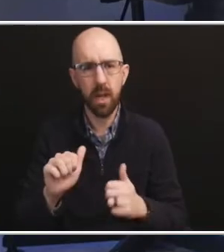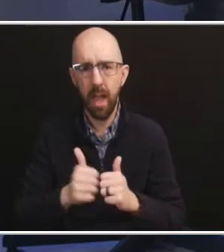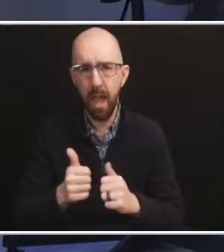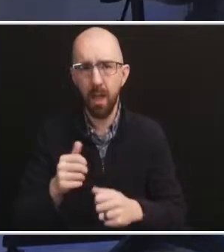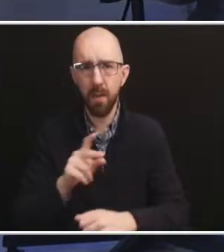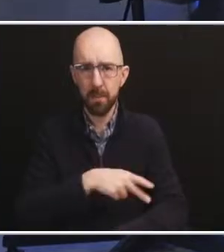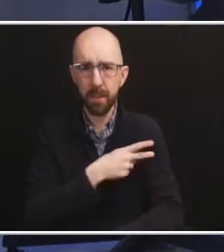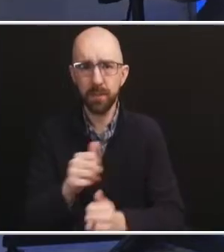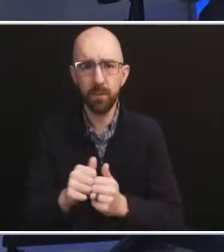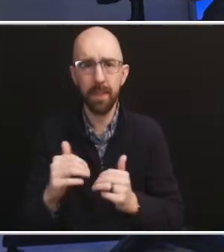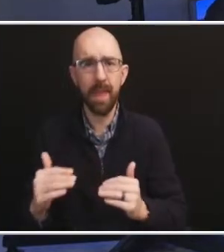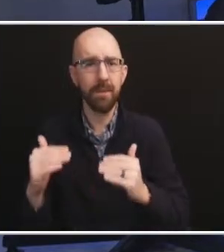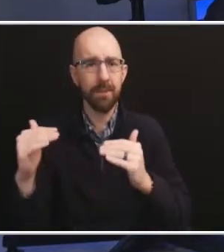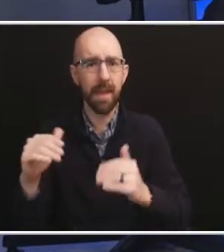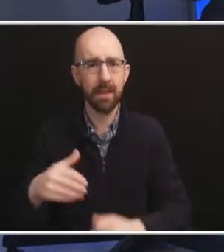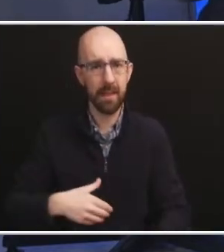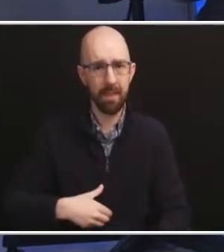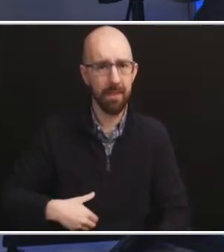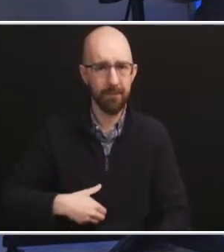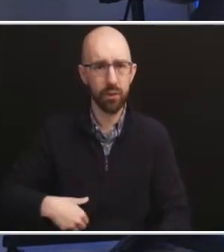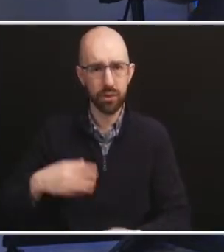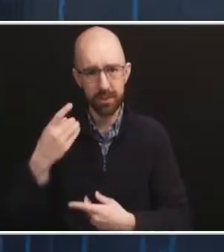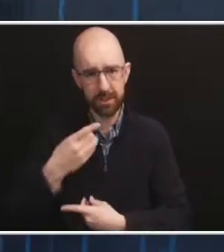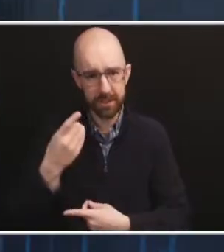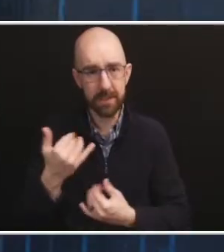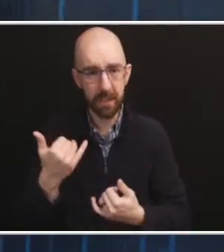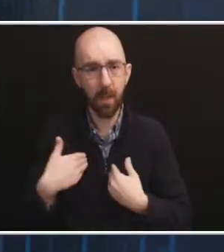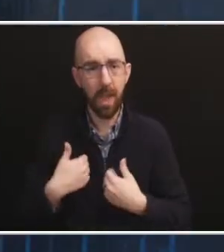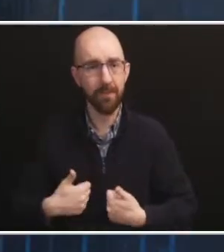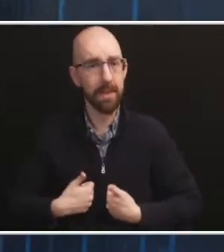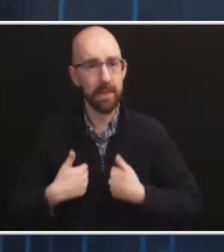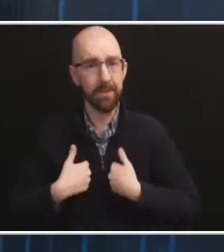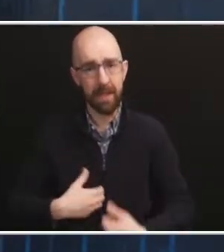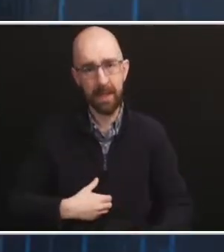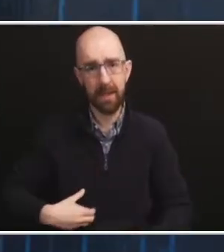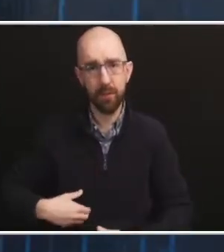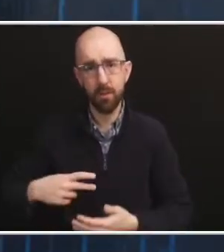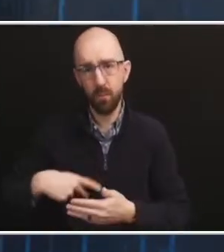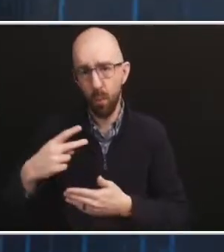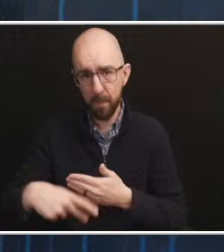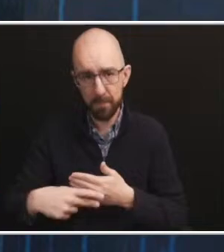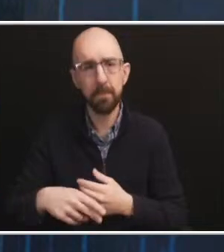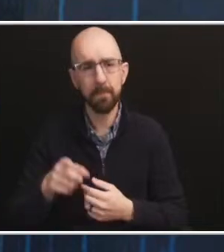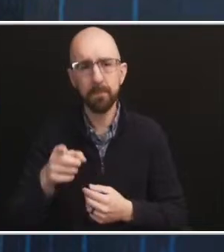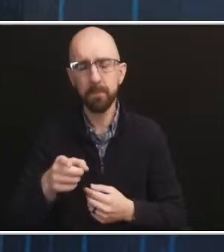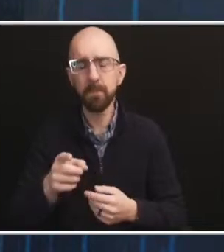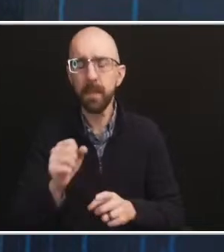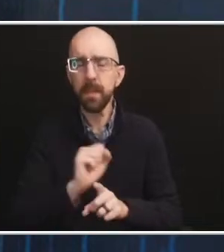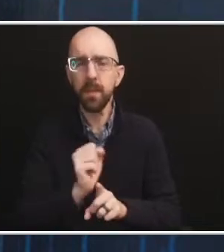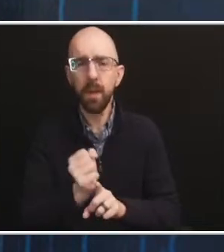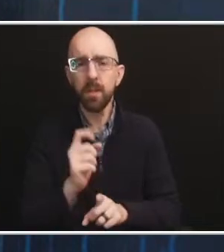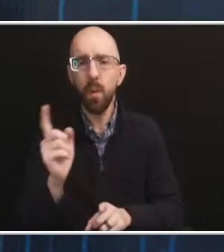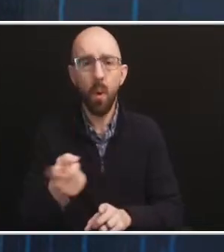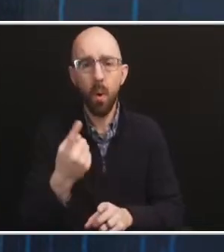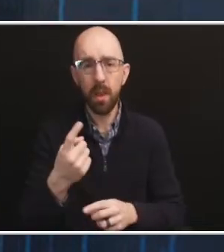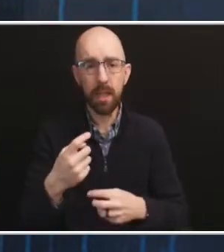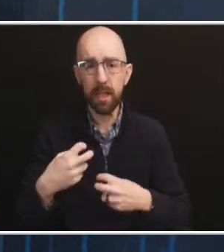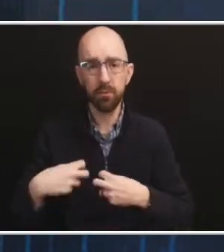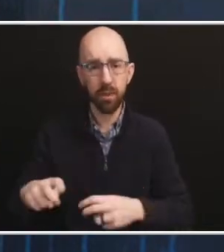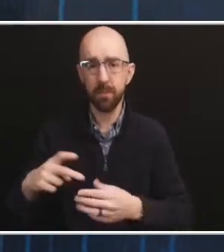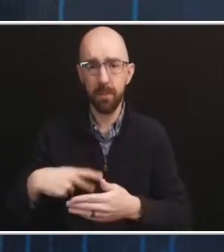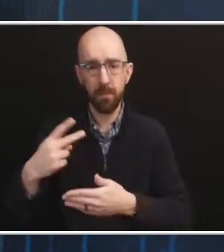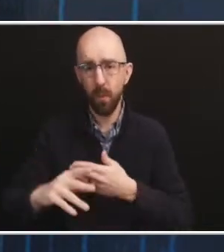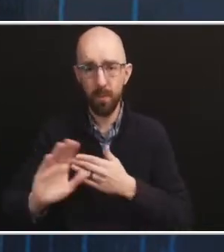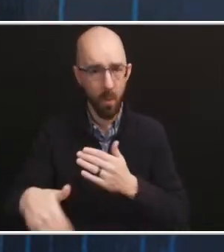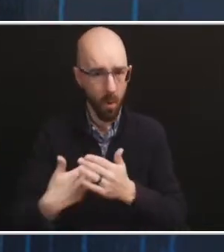and especially now that we have the Living Liver program? Yes, yeah, exactly. Same situation. We're the only liver transplant program in the entire state, so patients will come throughout